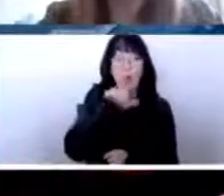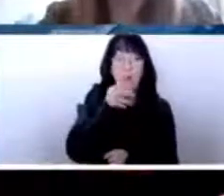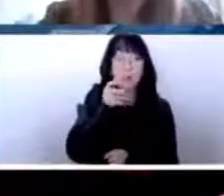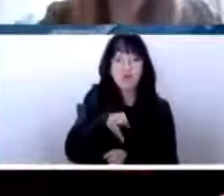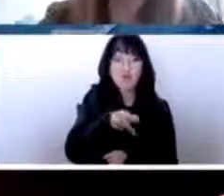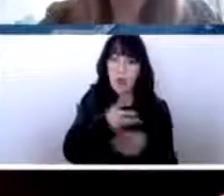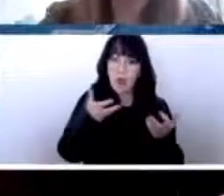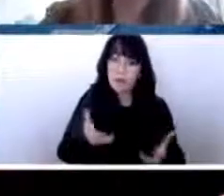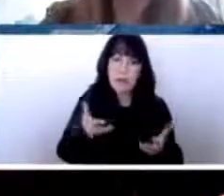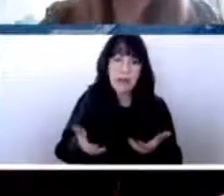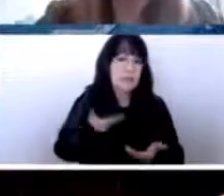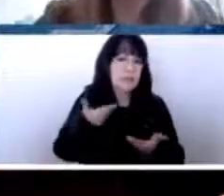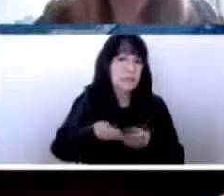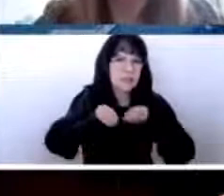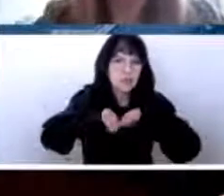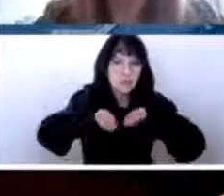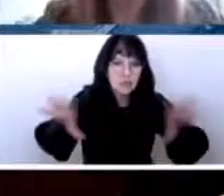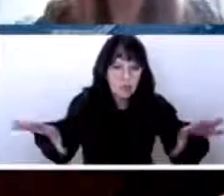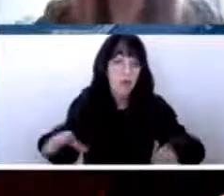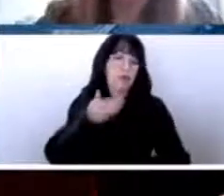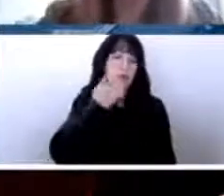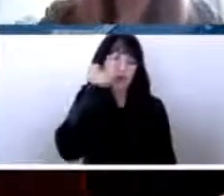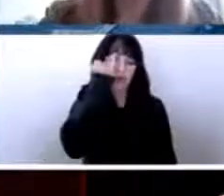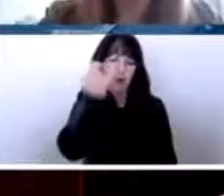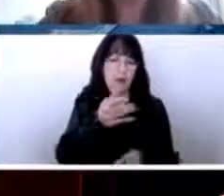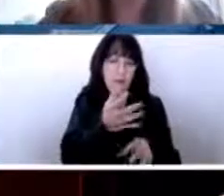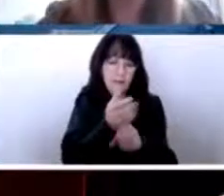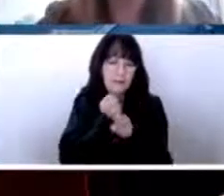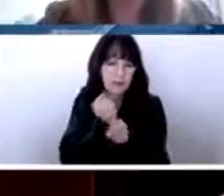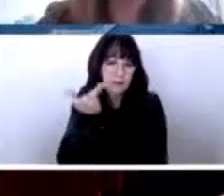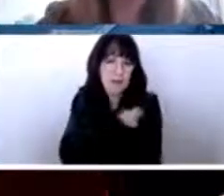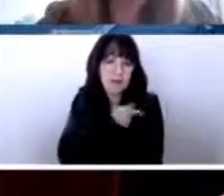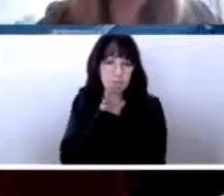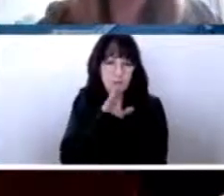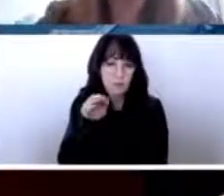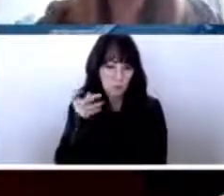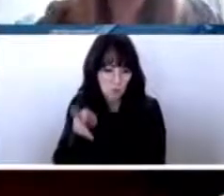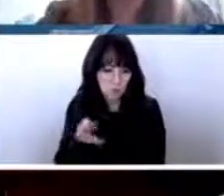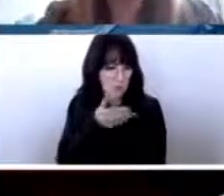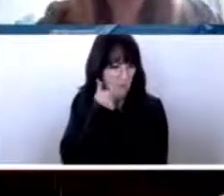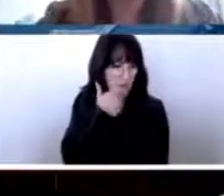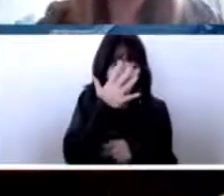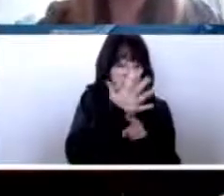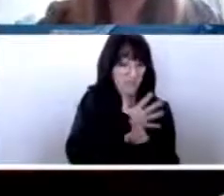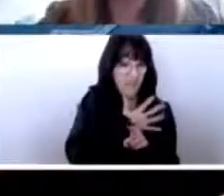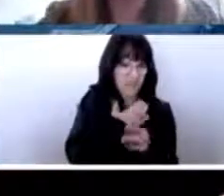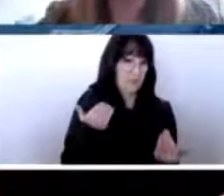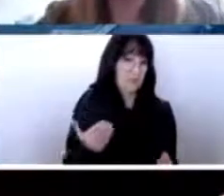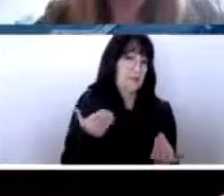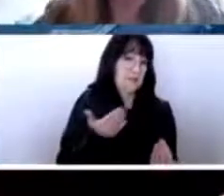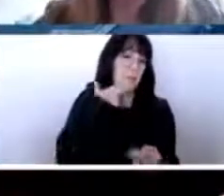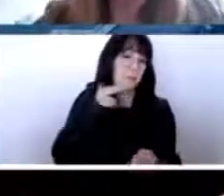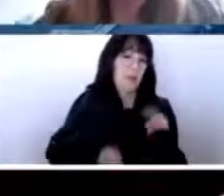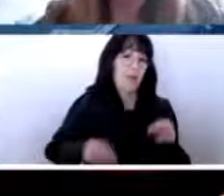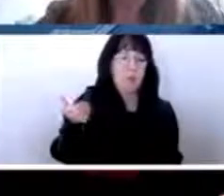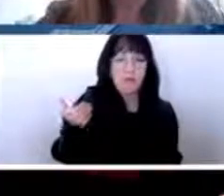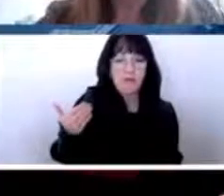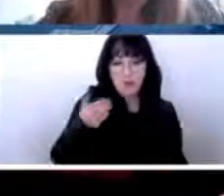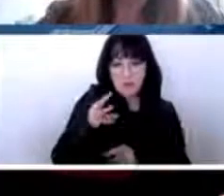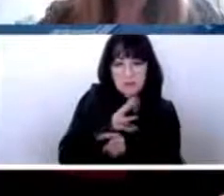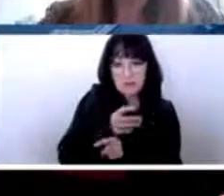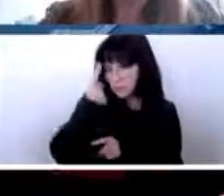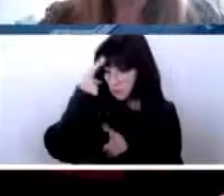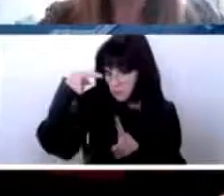get your protection sooner now. So 5 months rather than 6 months for Pfizer boosters.